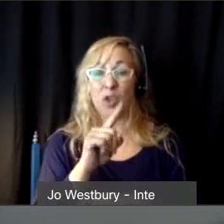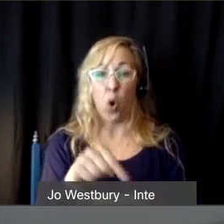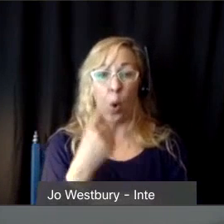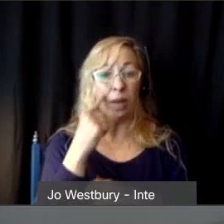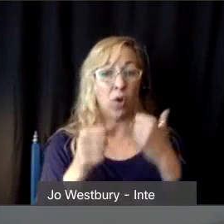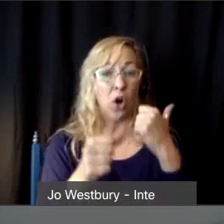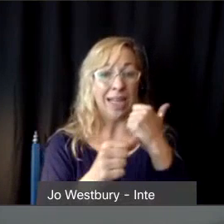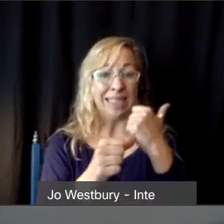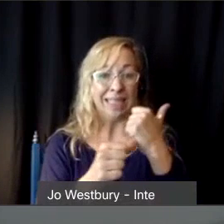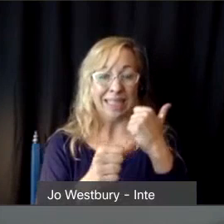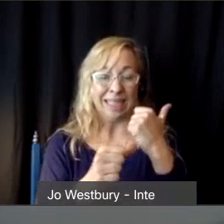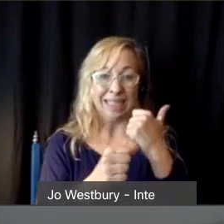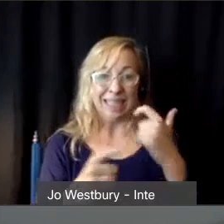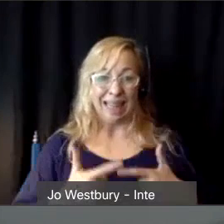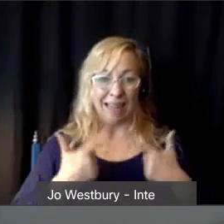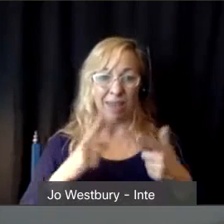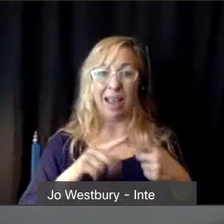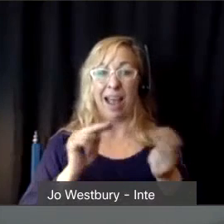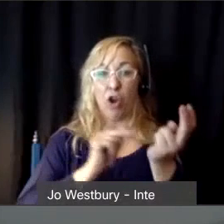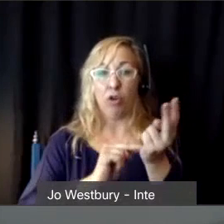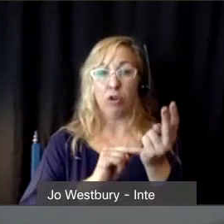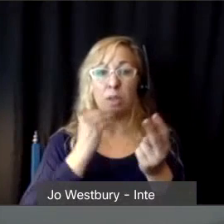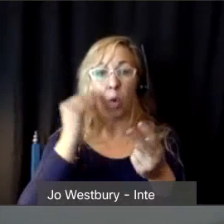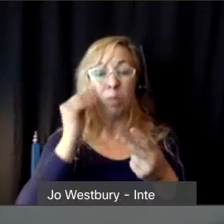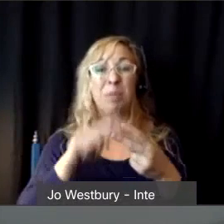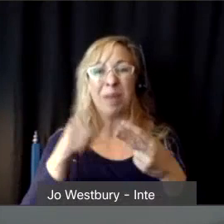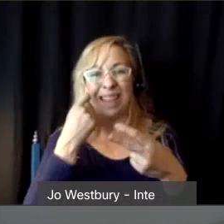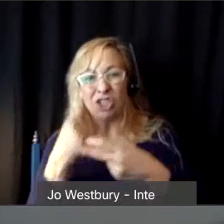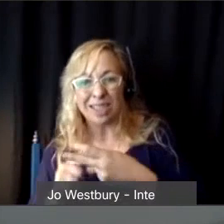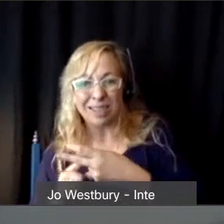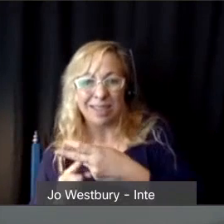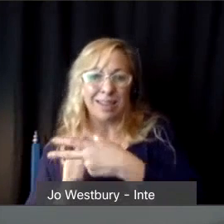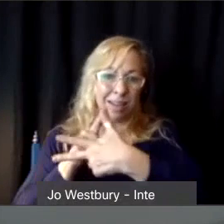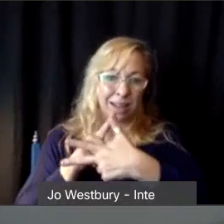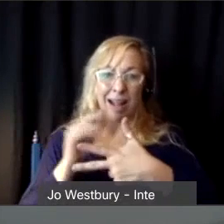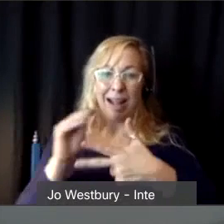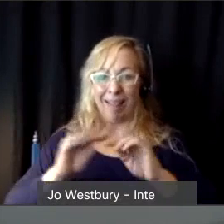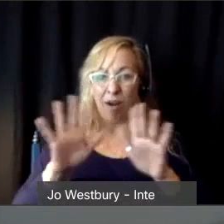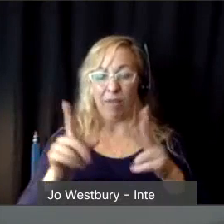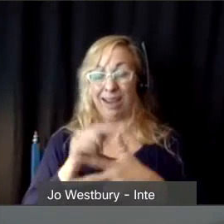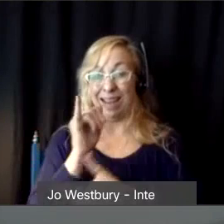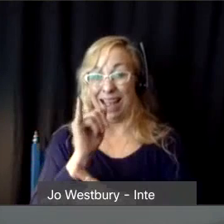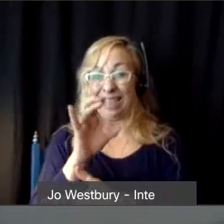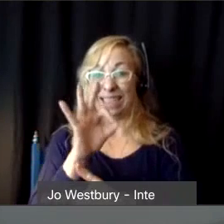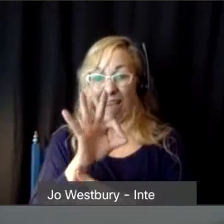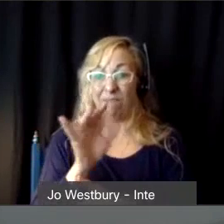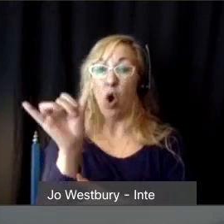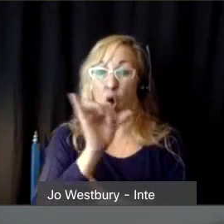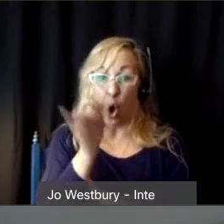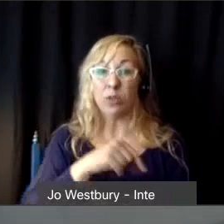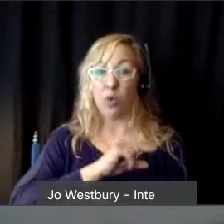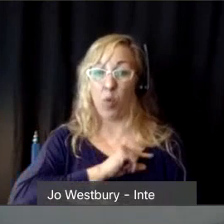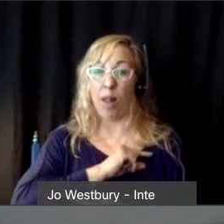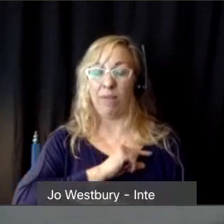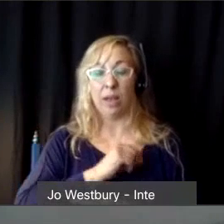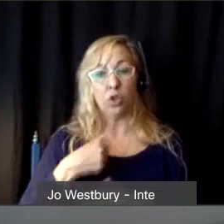facilities. However, it has been clarified that ICFs are also eligible. And so we encourage you to visit the website link that was sent below or